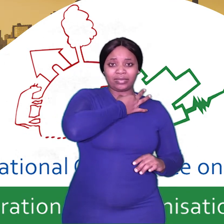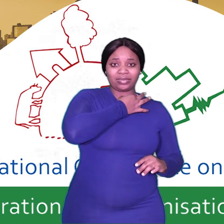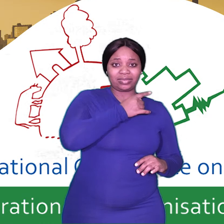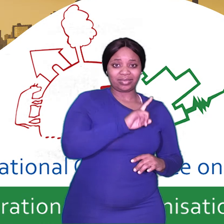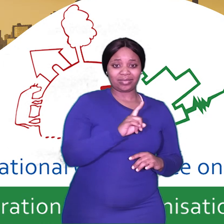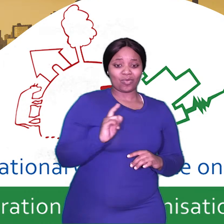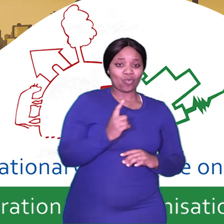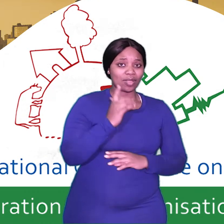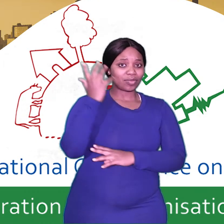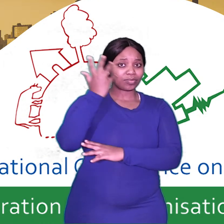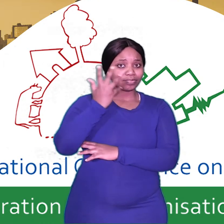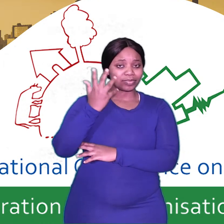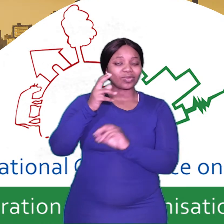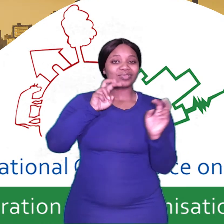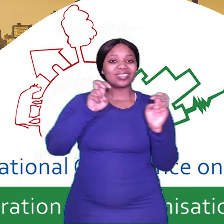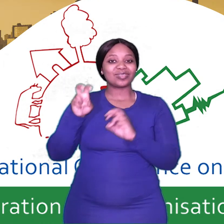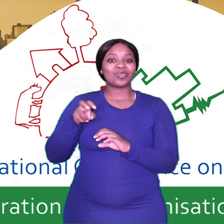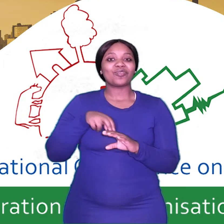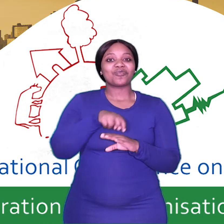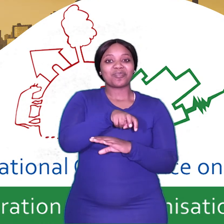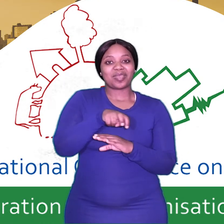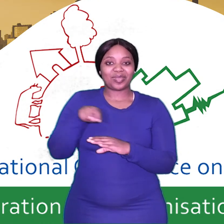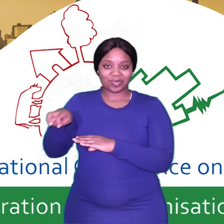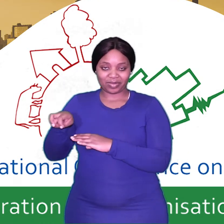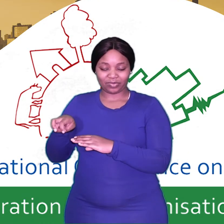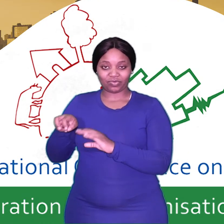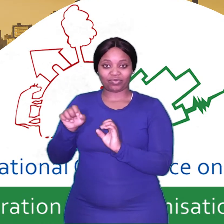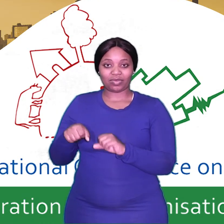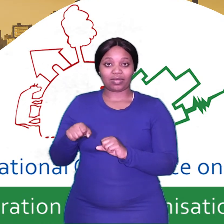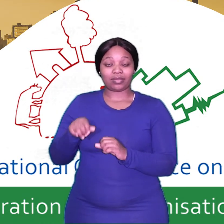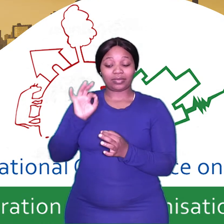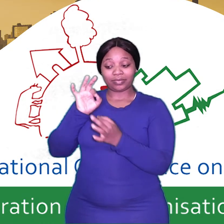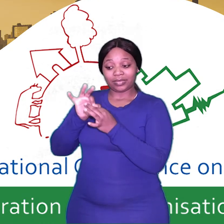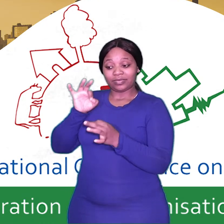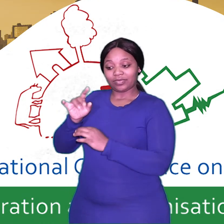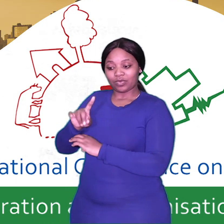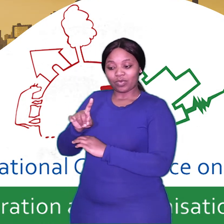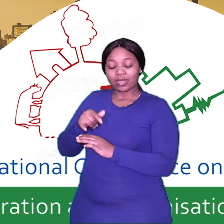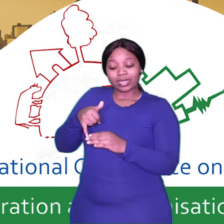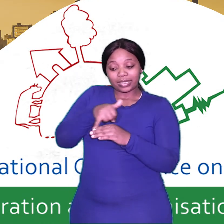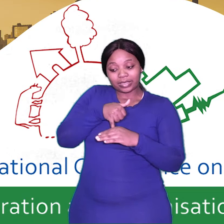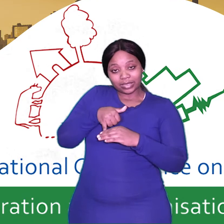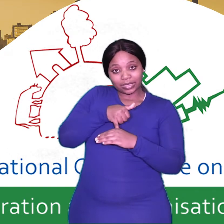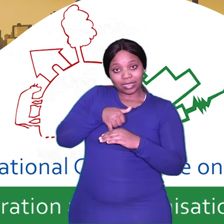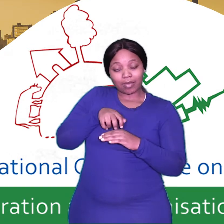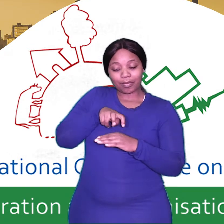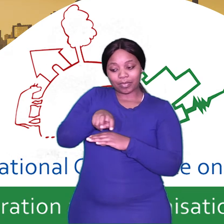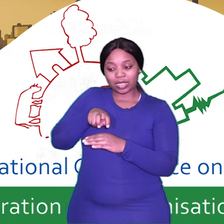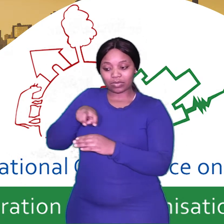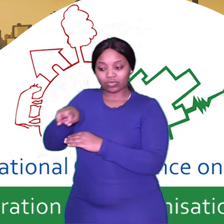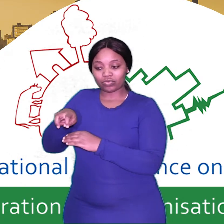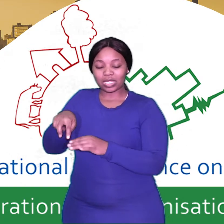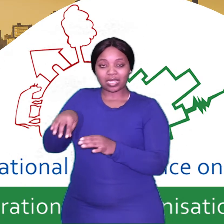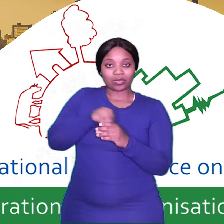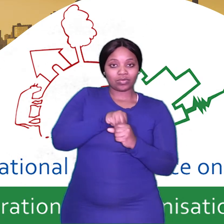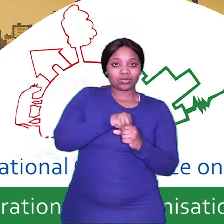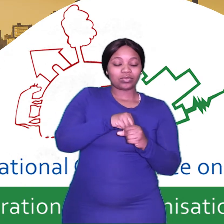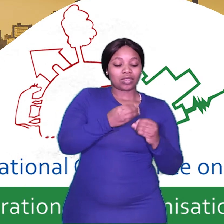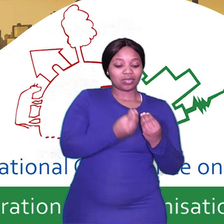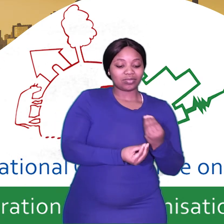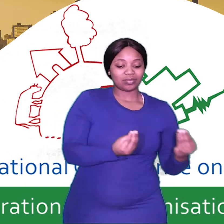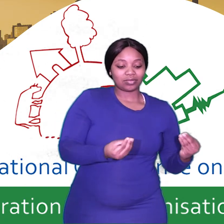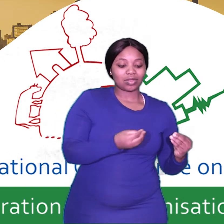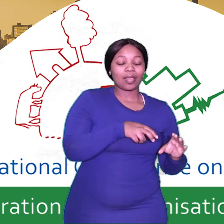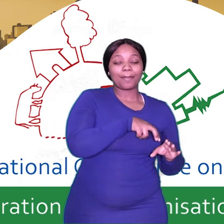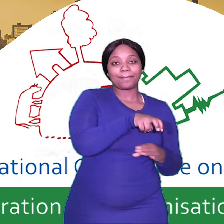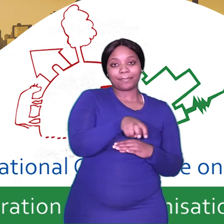of migration. In particular, that internal migration, including child migration, has